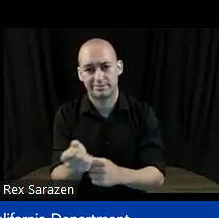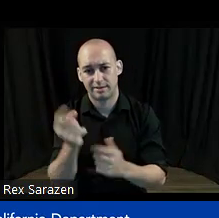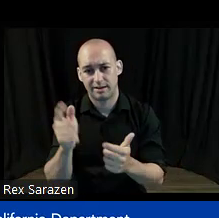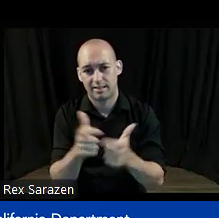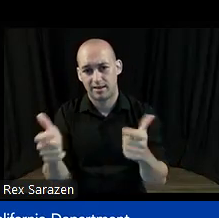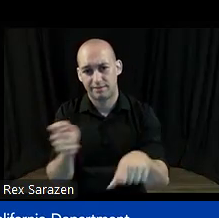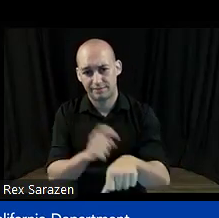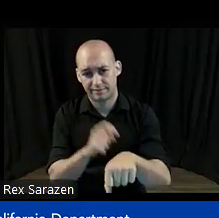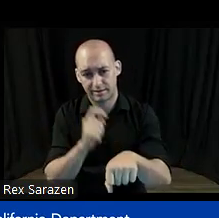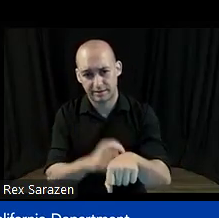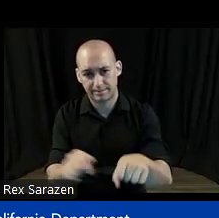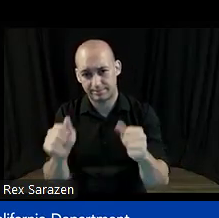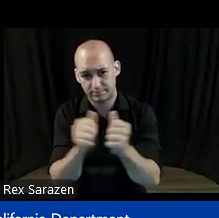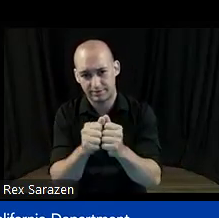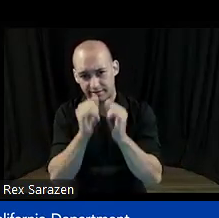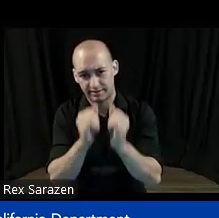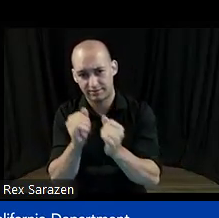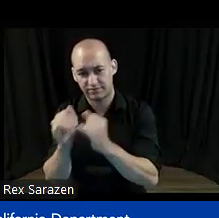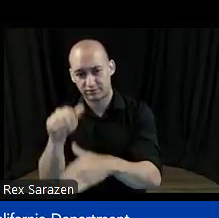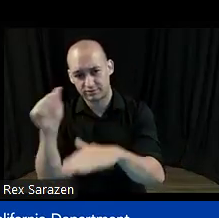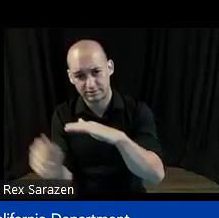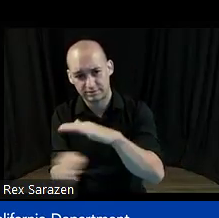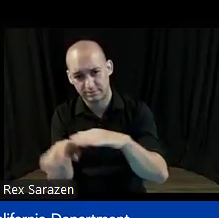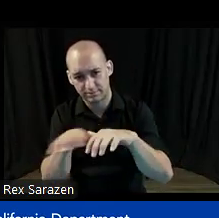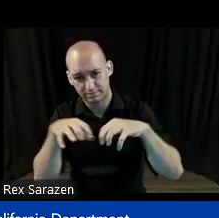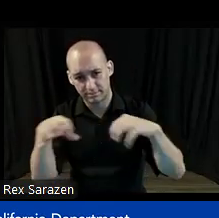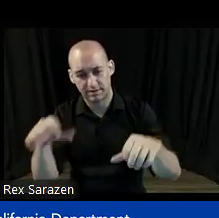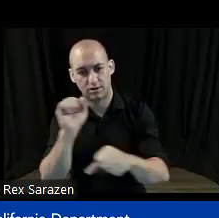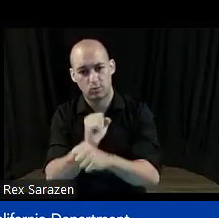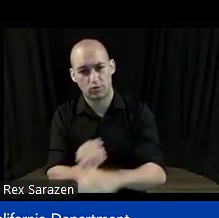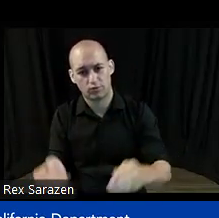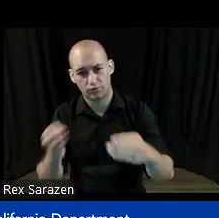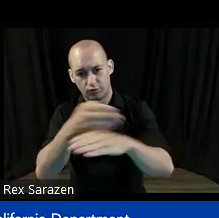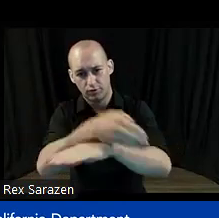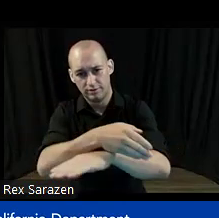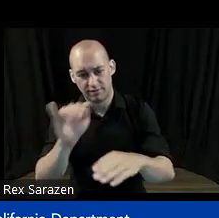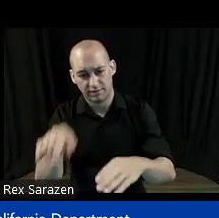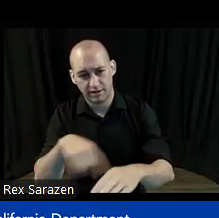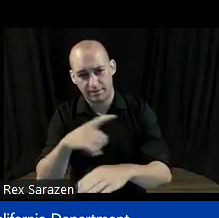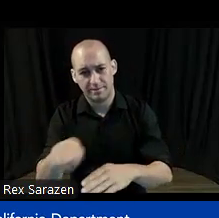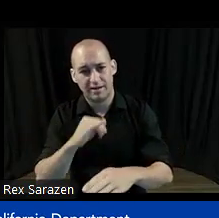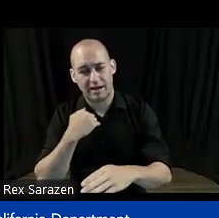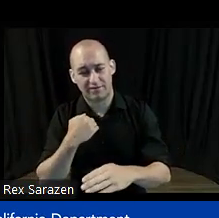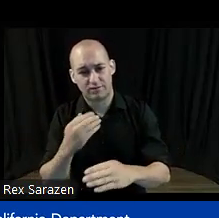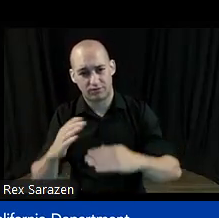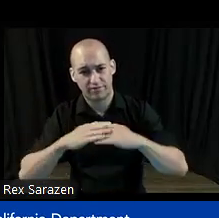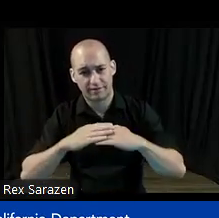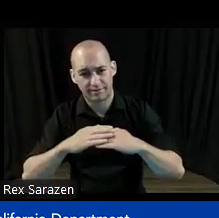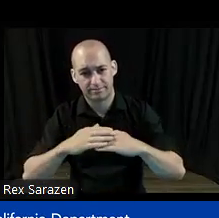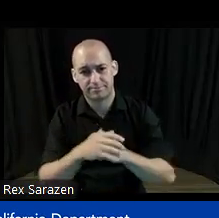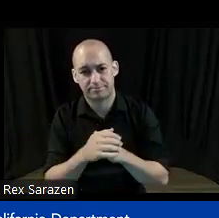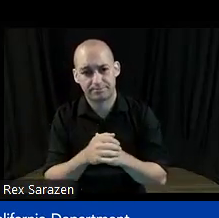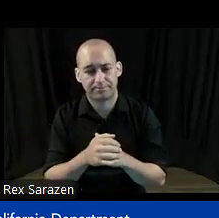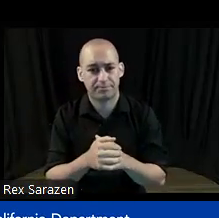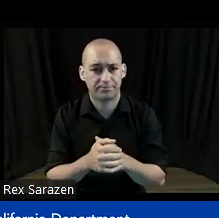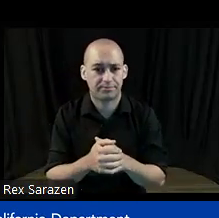your individual subcommittees, but also working across subcommittees where there are intersections and overlap. So I